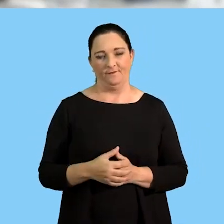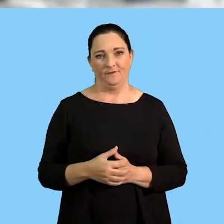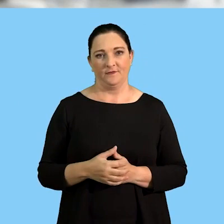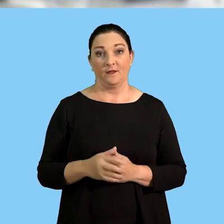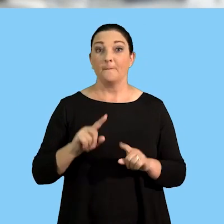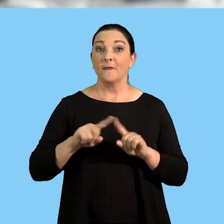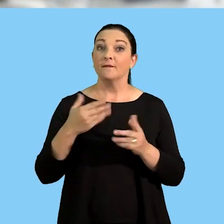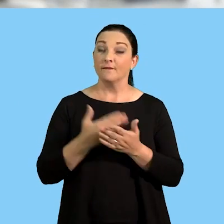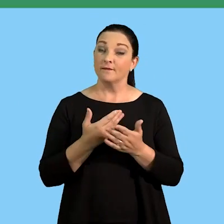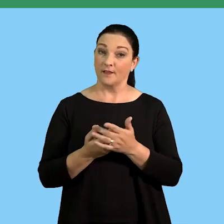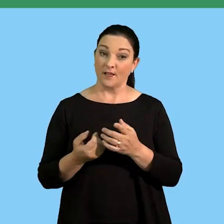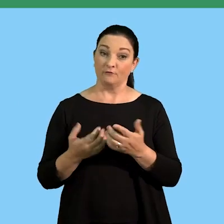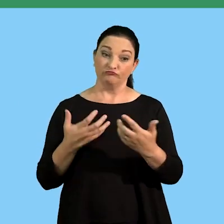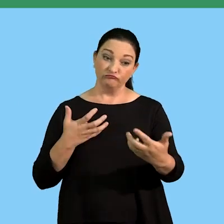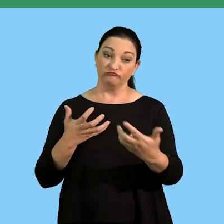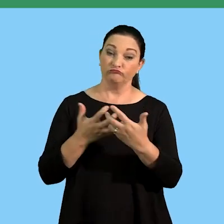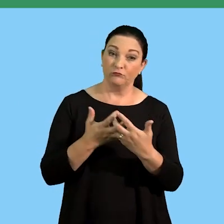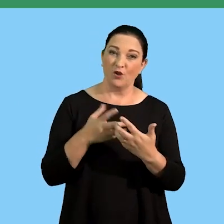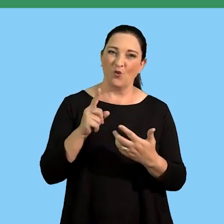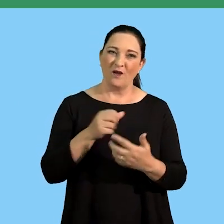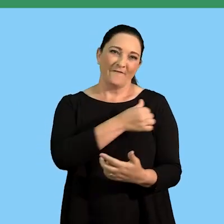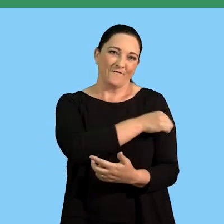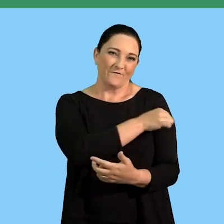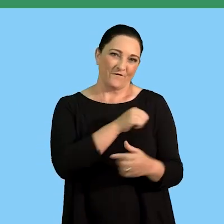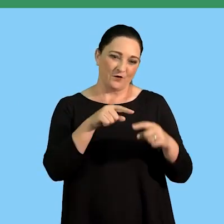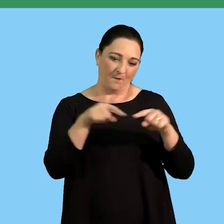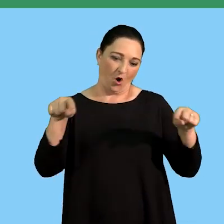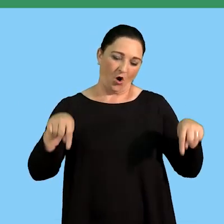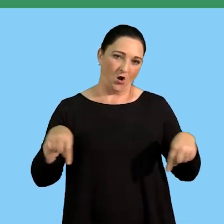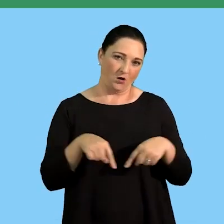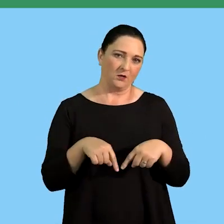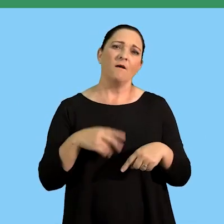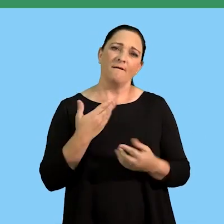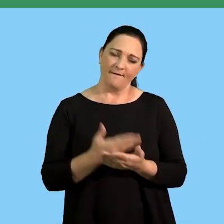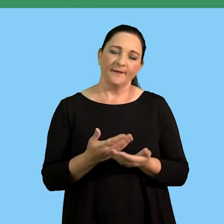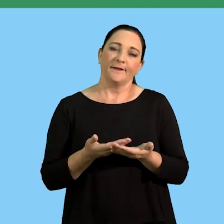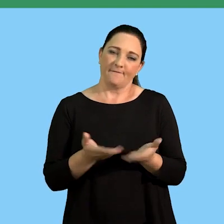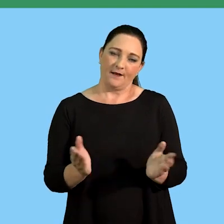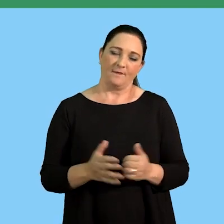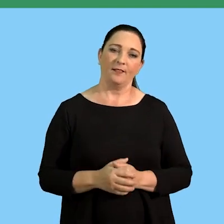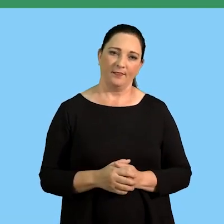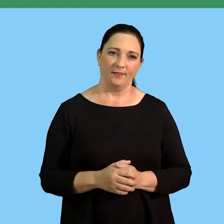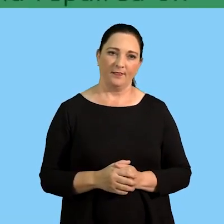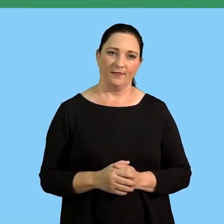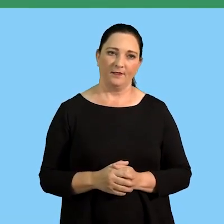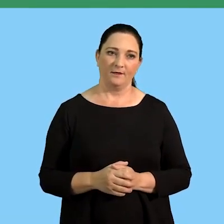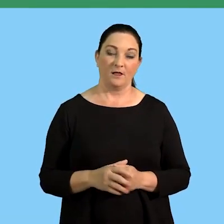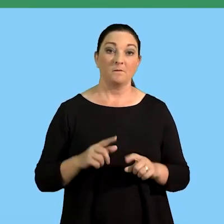We can also comply by ensuring that first aid boxes are readily available at the